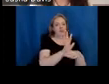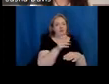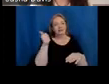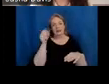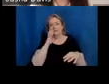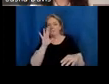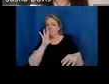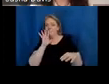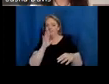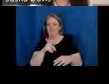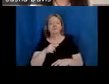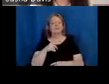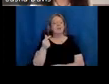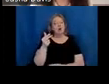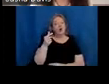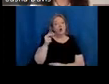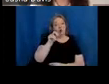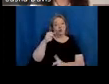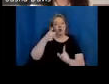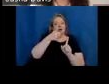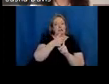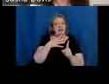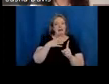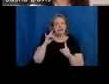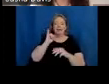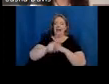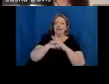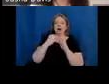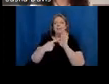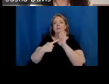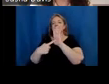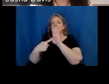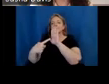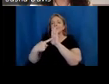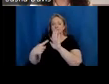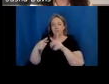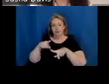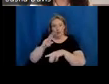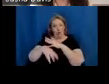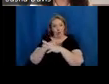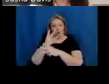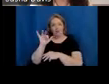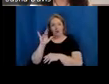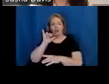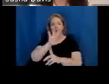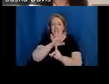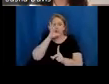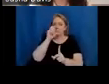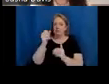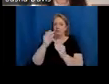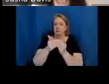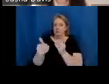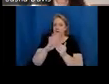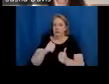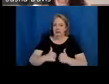educational demonstration seen in the World's Fair sort of continues throughout his life. So this is the film, or excerpts from the film